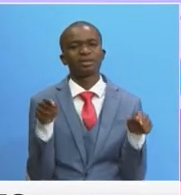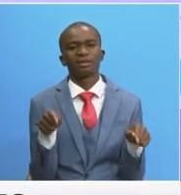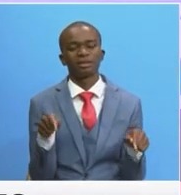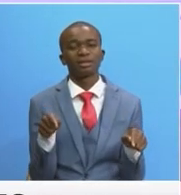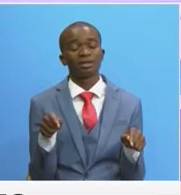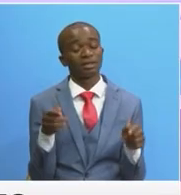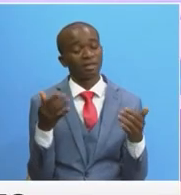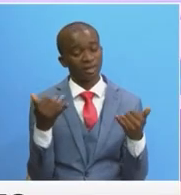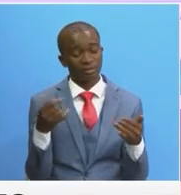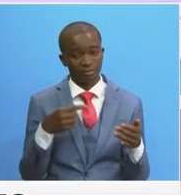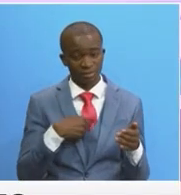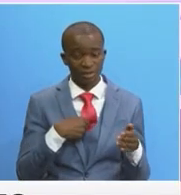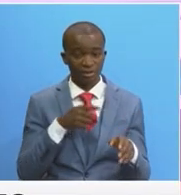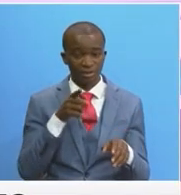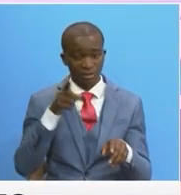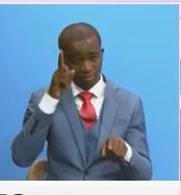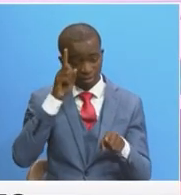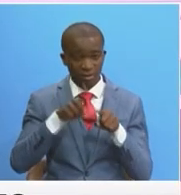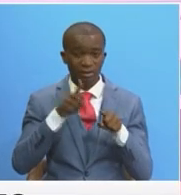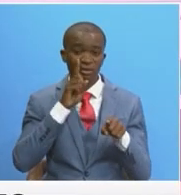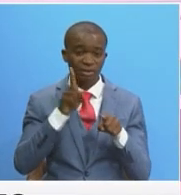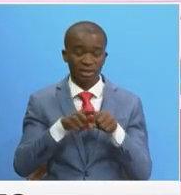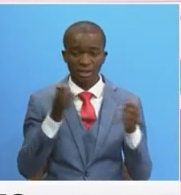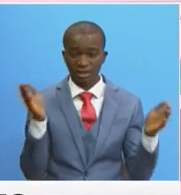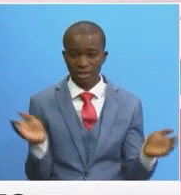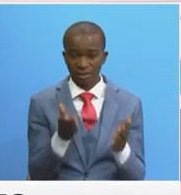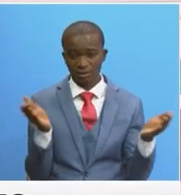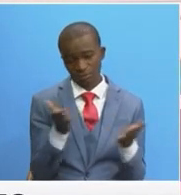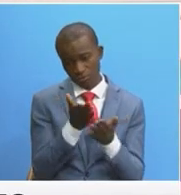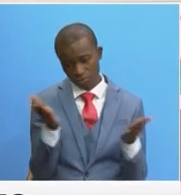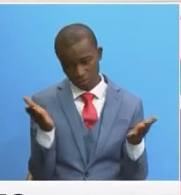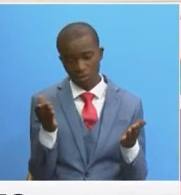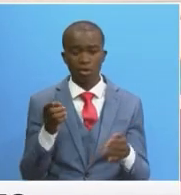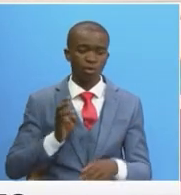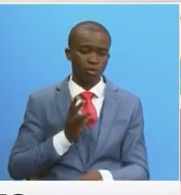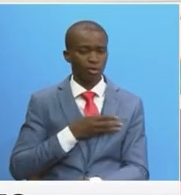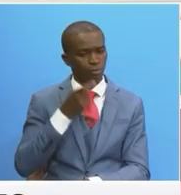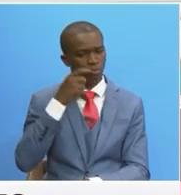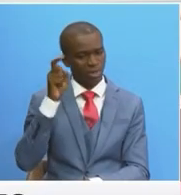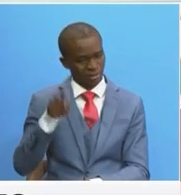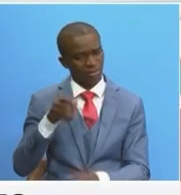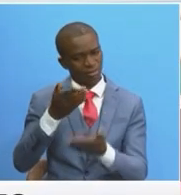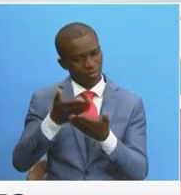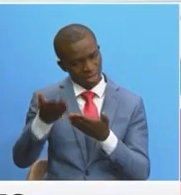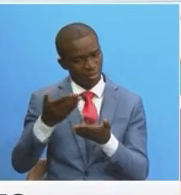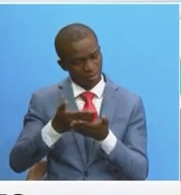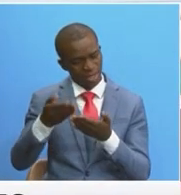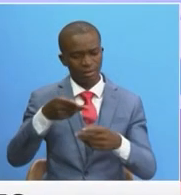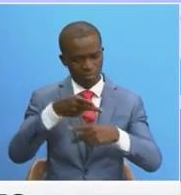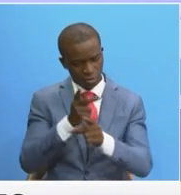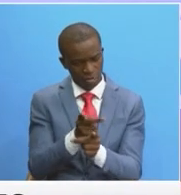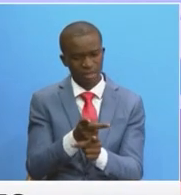Zambia. My dear brothers and sisters, we will never grow a Zambia we want to be if we don't buy from